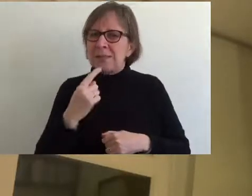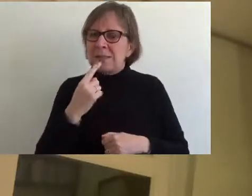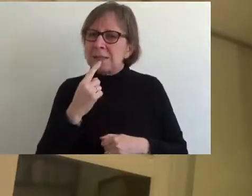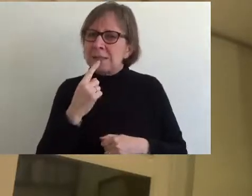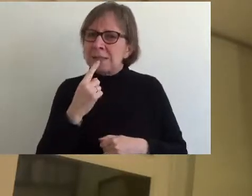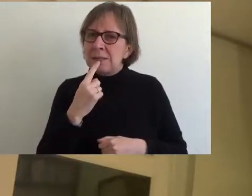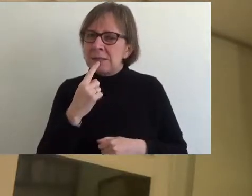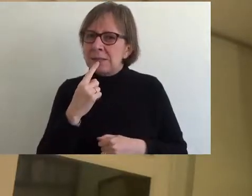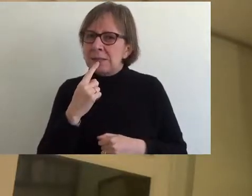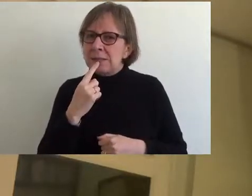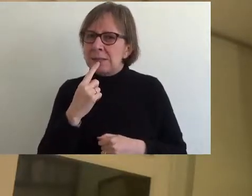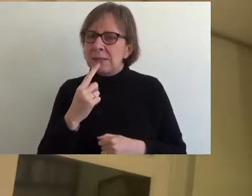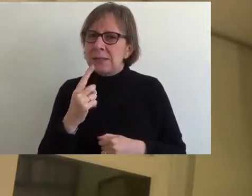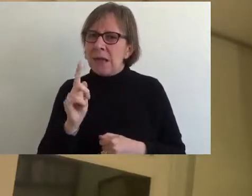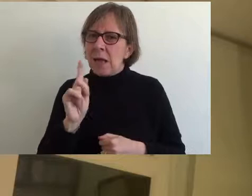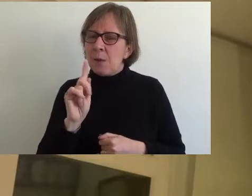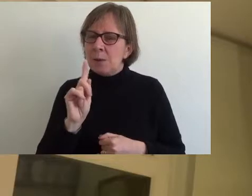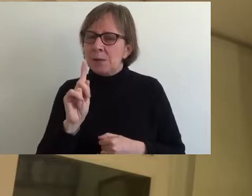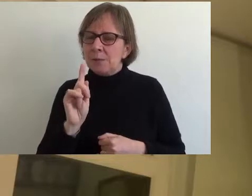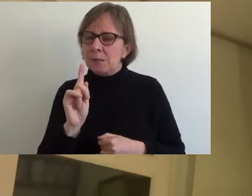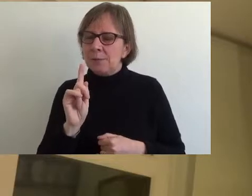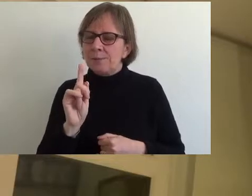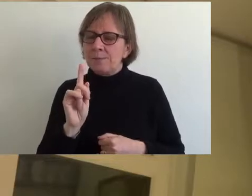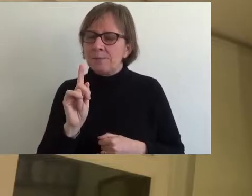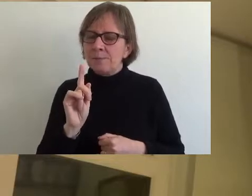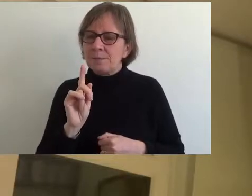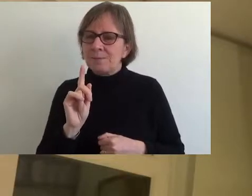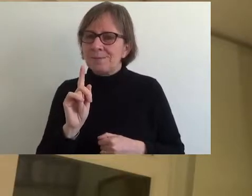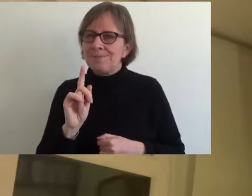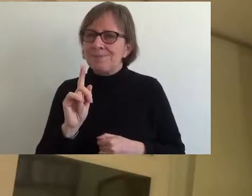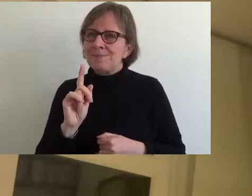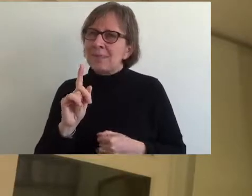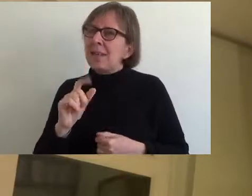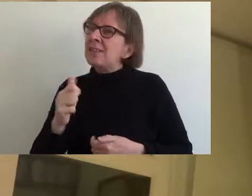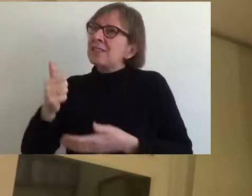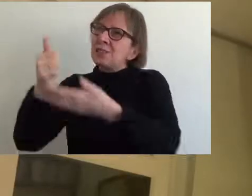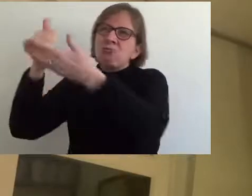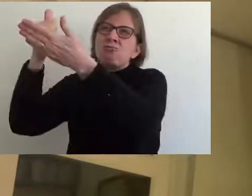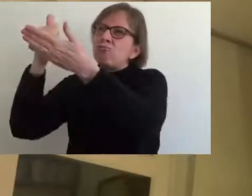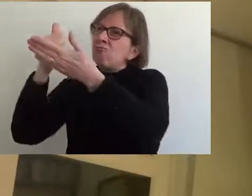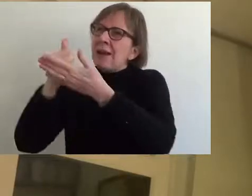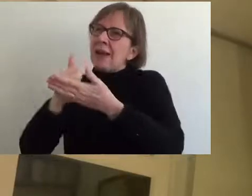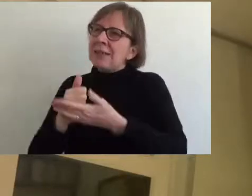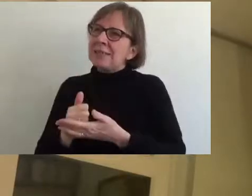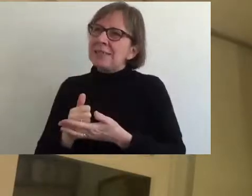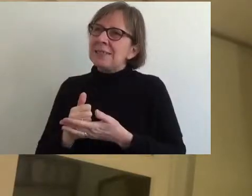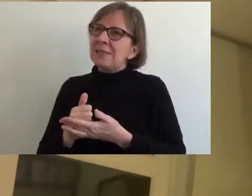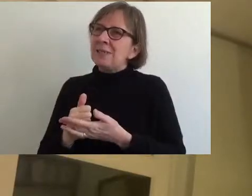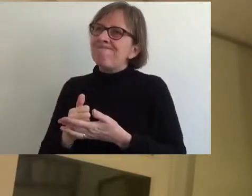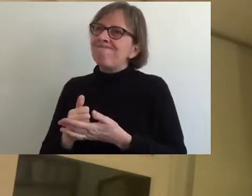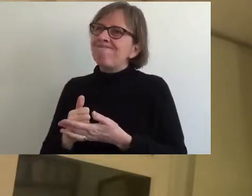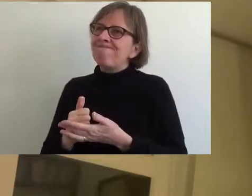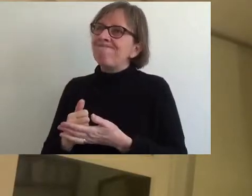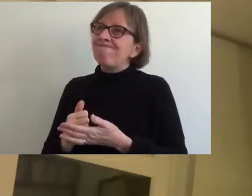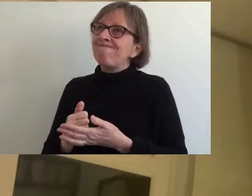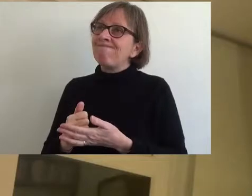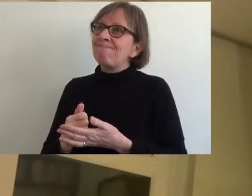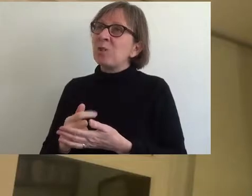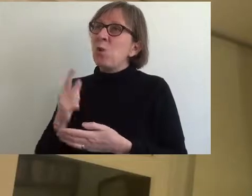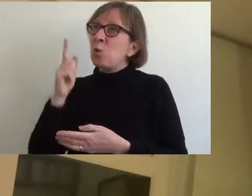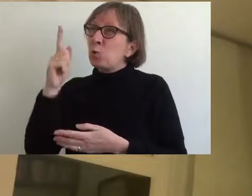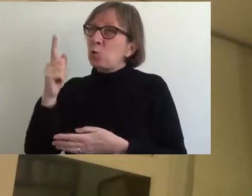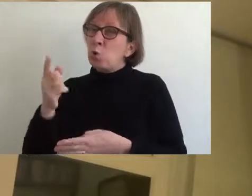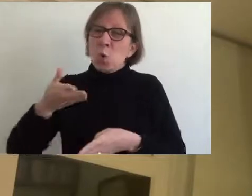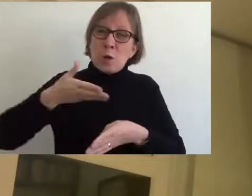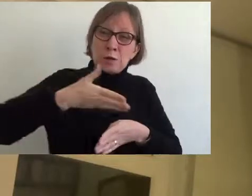interesting because it also has the idea, give me the grace to let